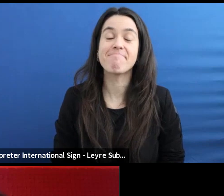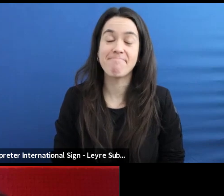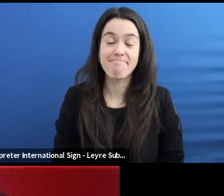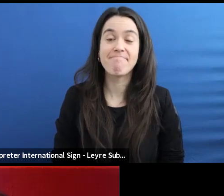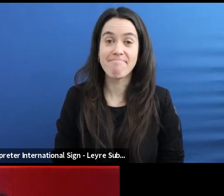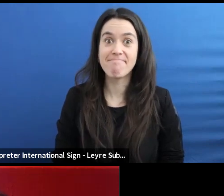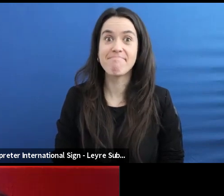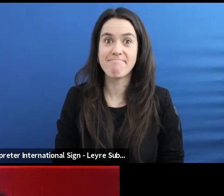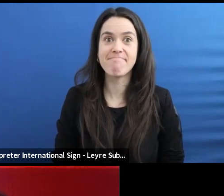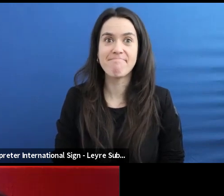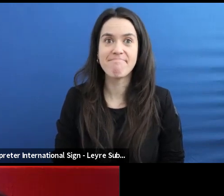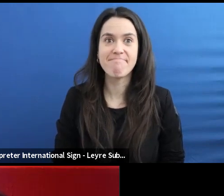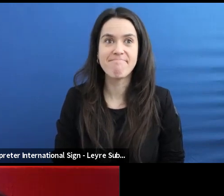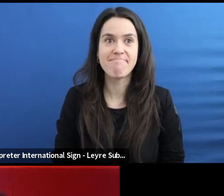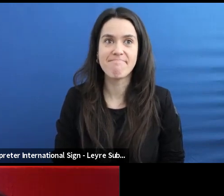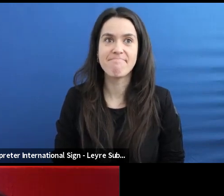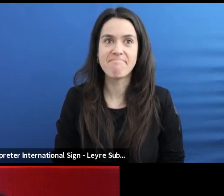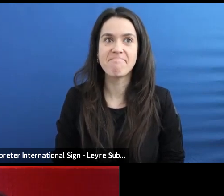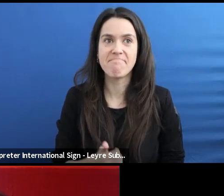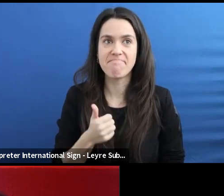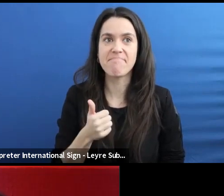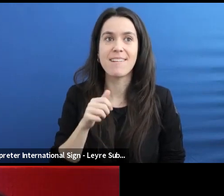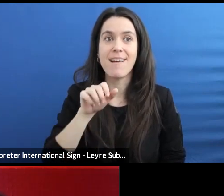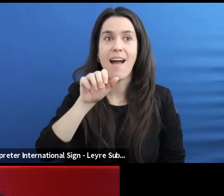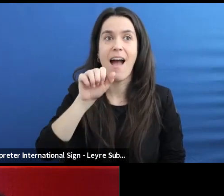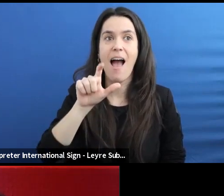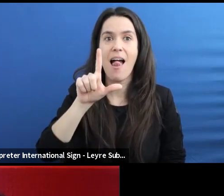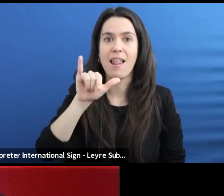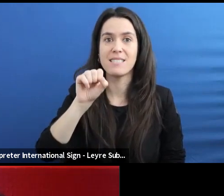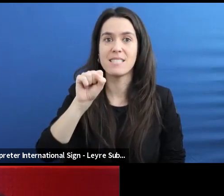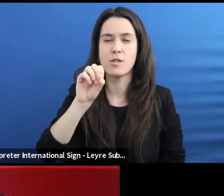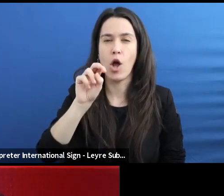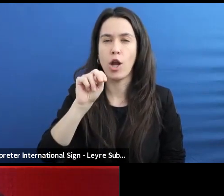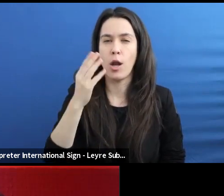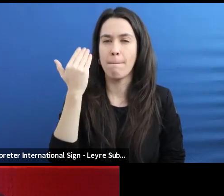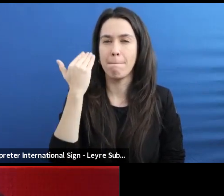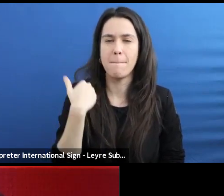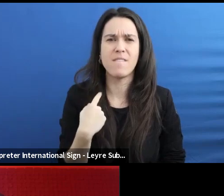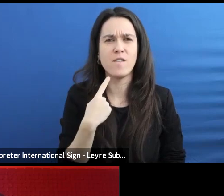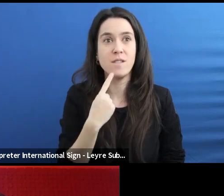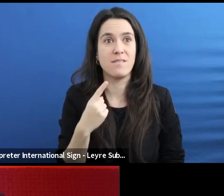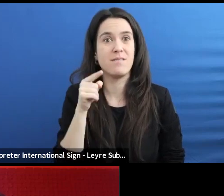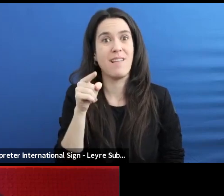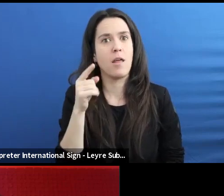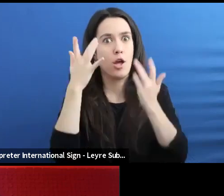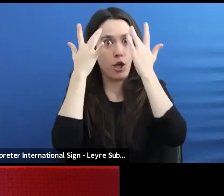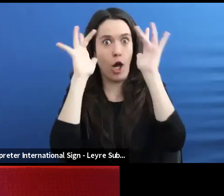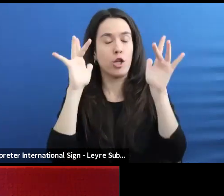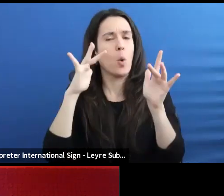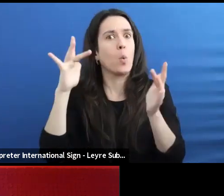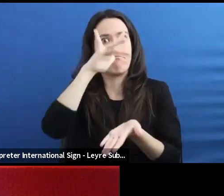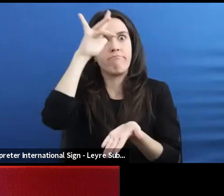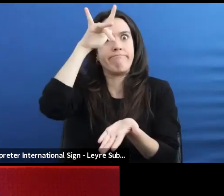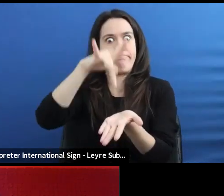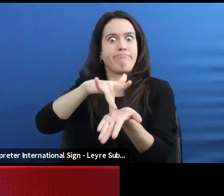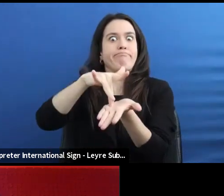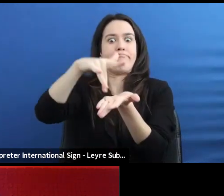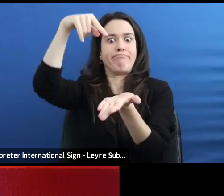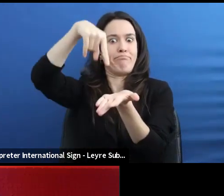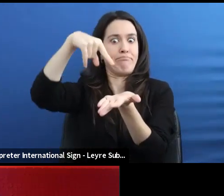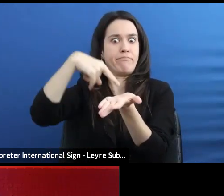gives culture a unique position in this discussion. And she actually